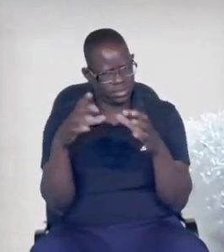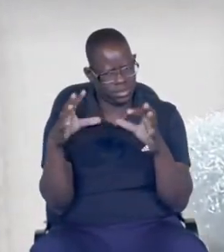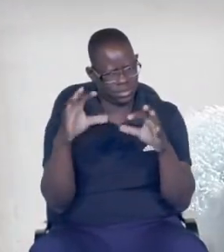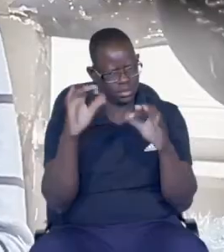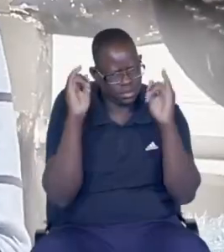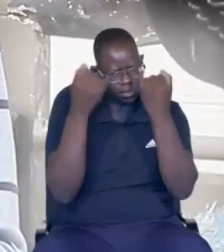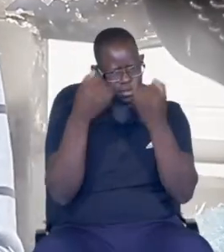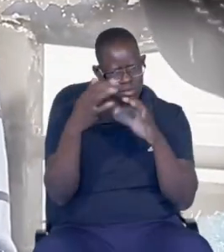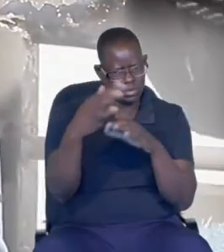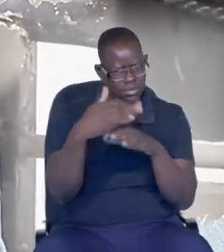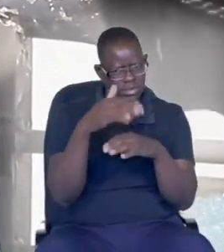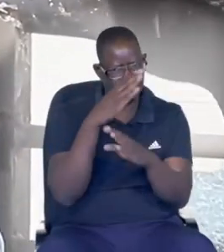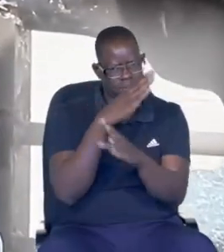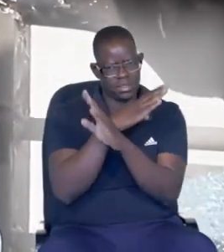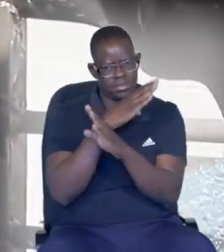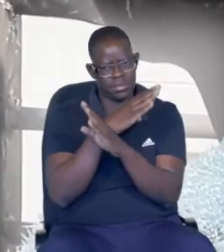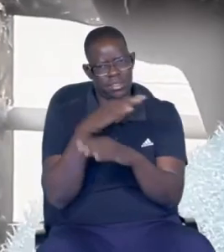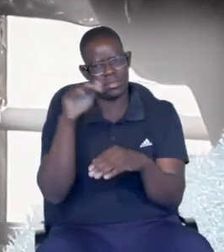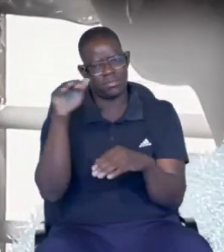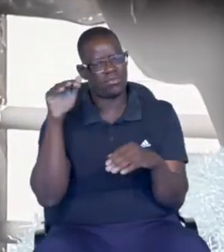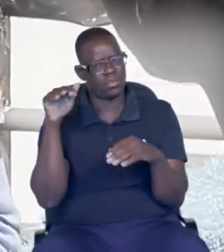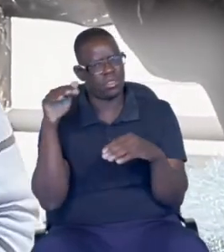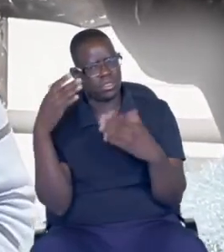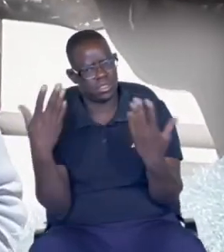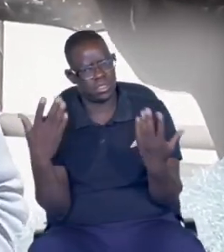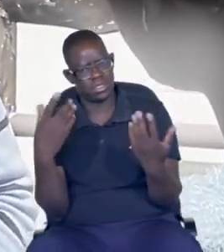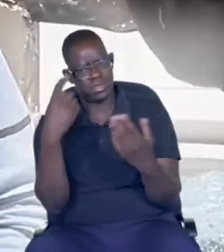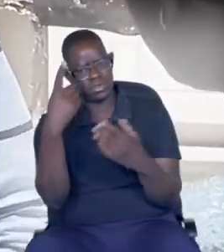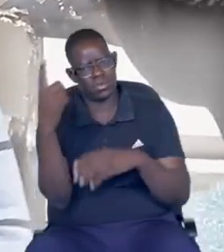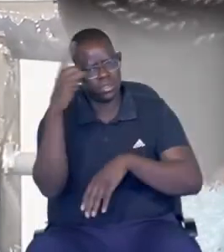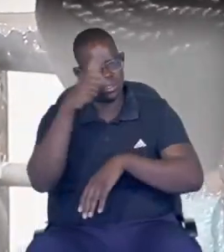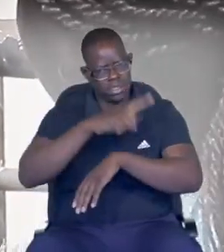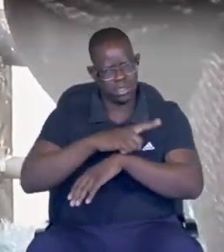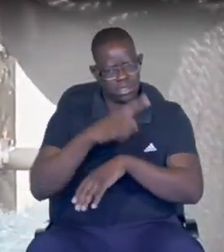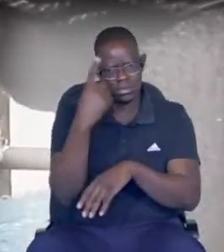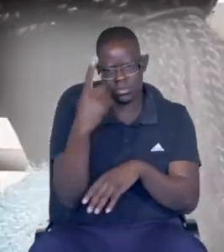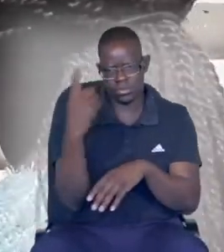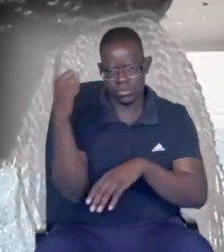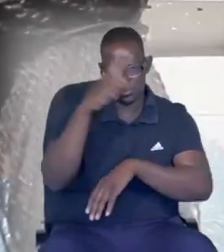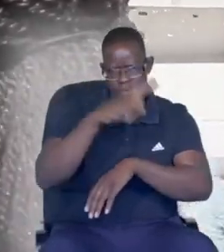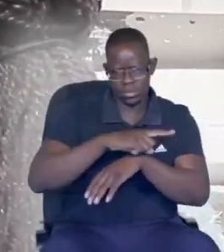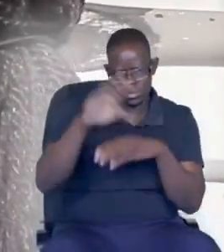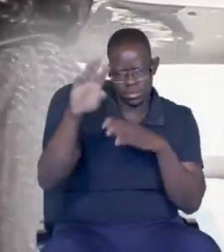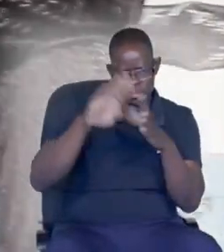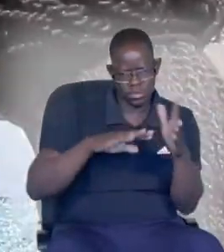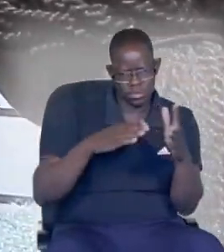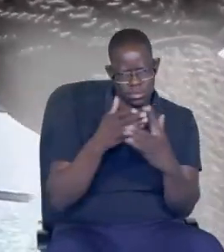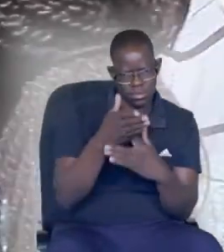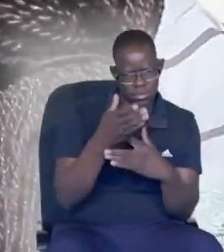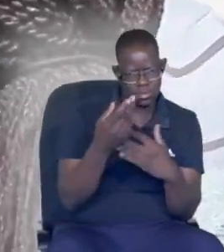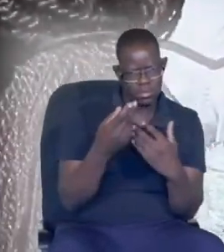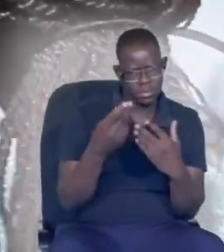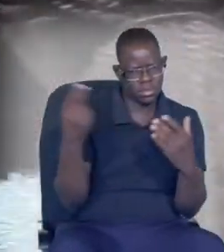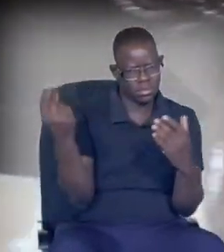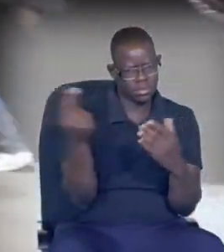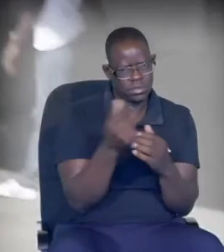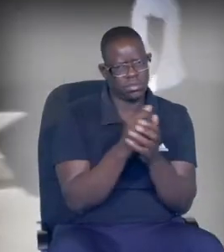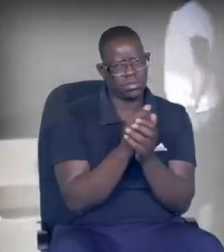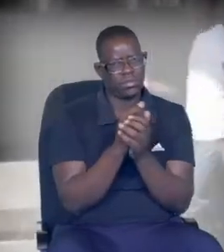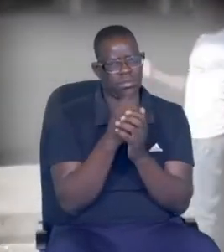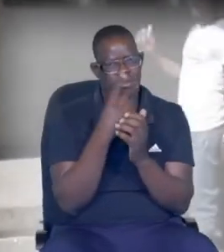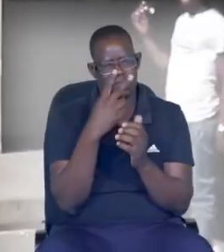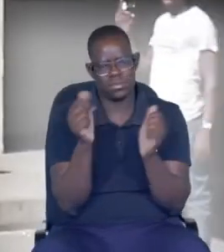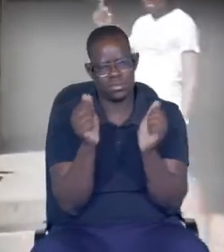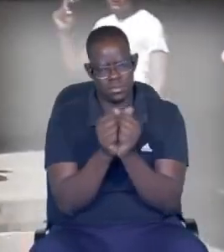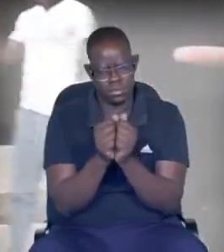3 borders: Zambia, Zimbabwe, Botswana. And one day, just one day, maybe they can come across the borders and do the shopping with you or go to the movie